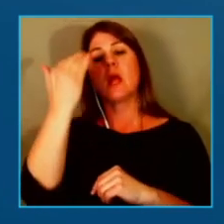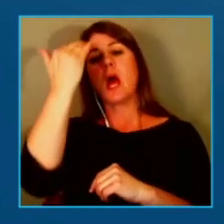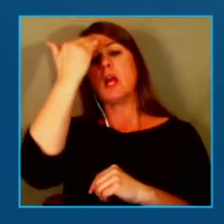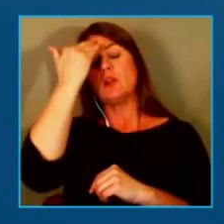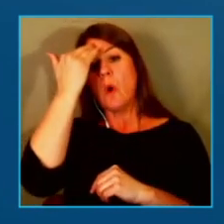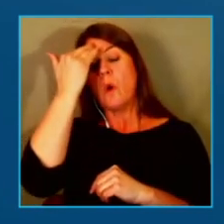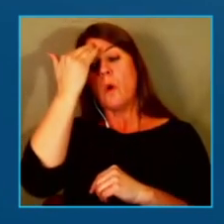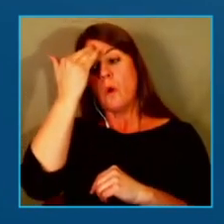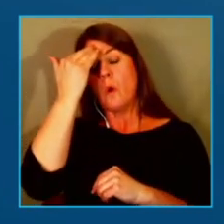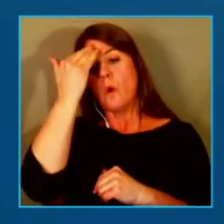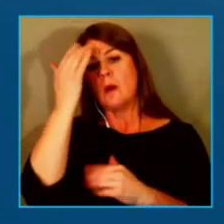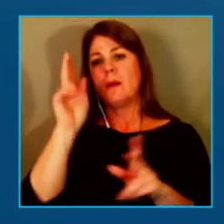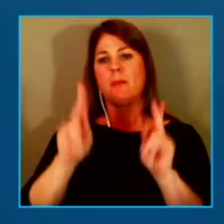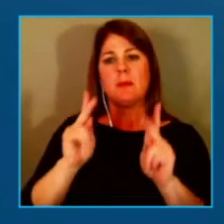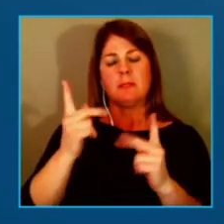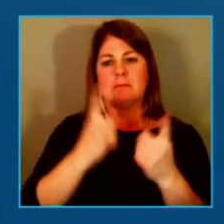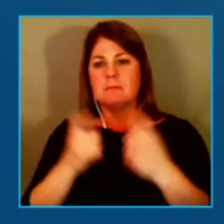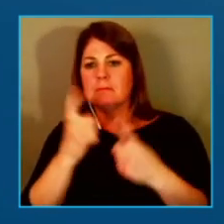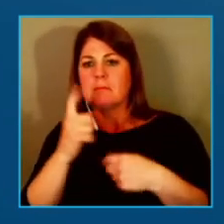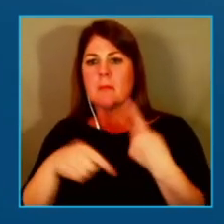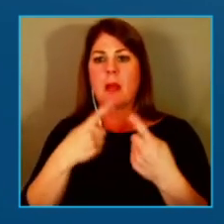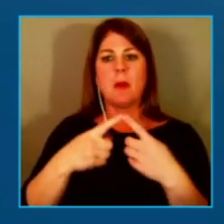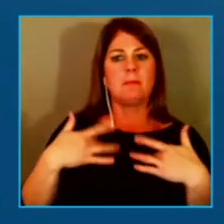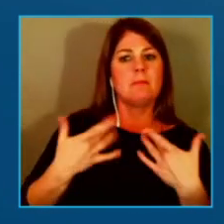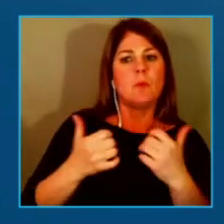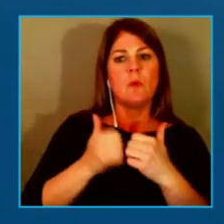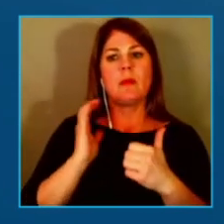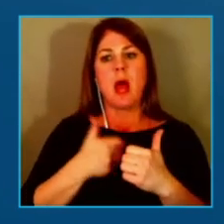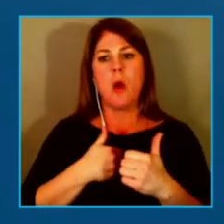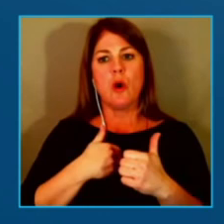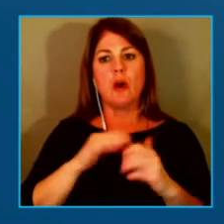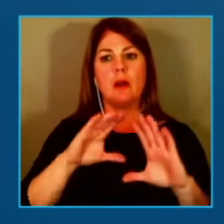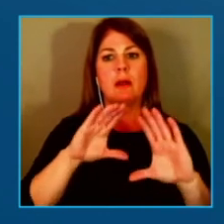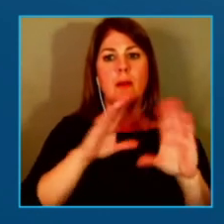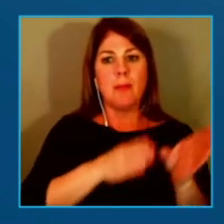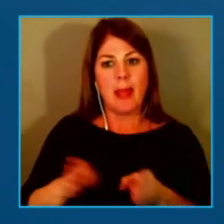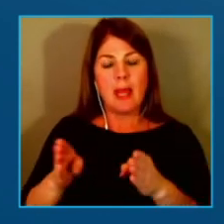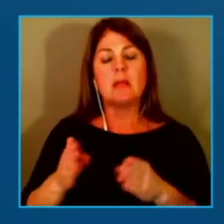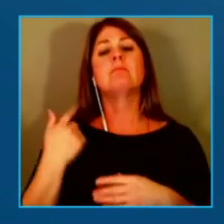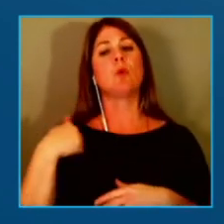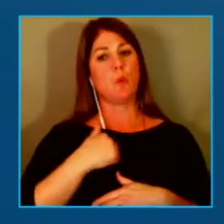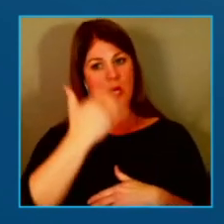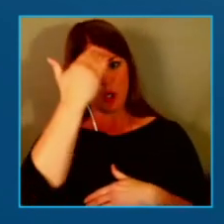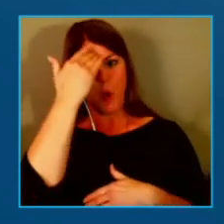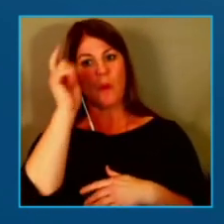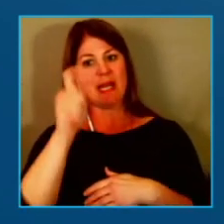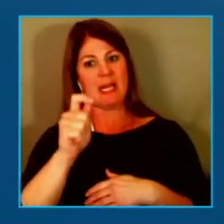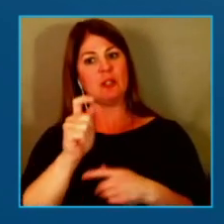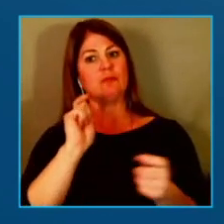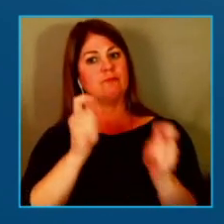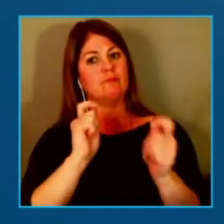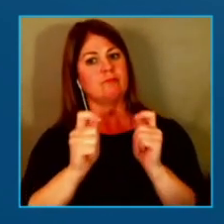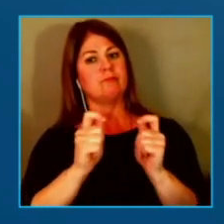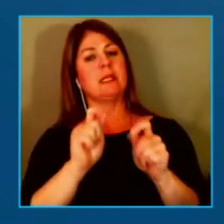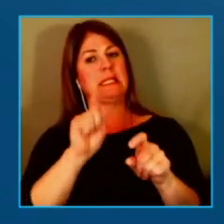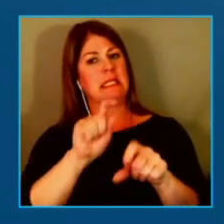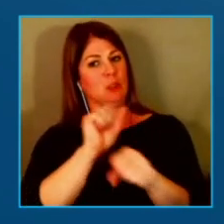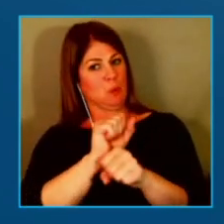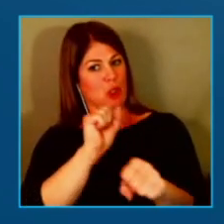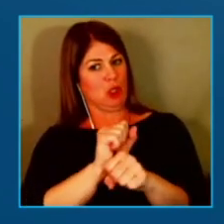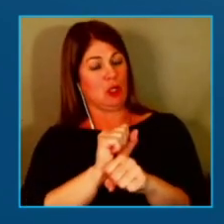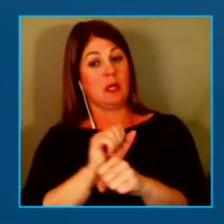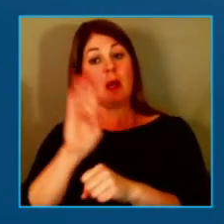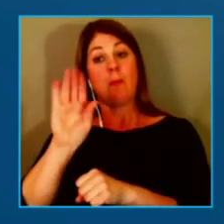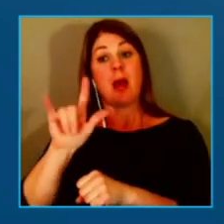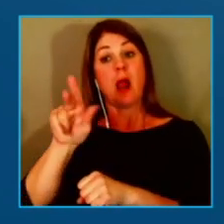Affirmative Action Plan. We acknowledge that the existing plan needs some work, and once these bylaws are approved, you have my